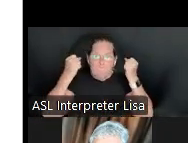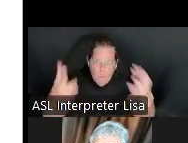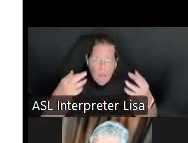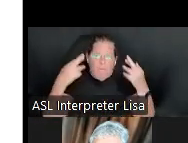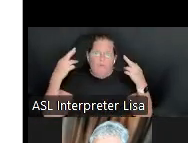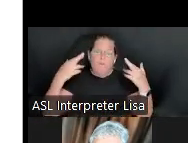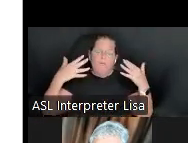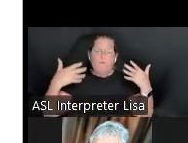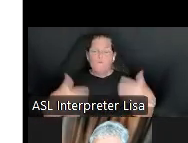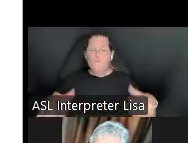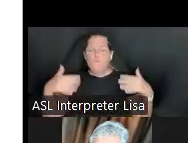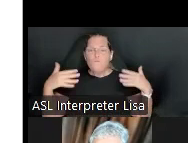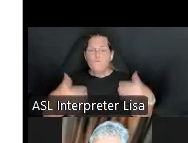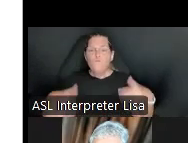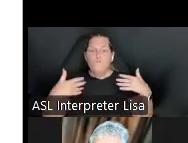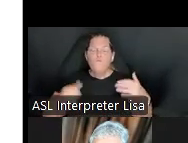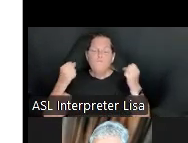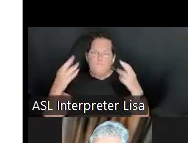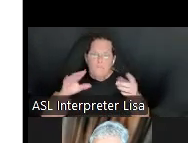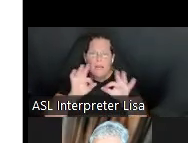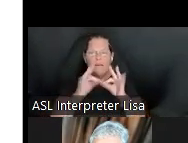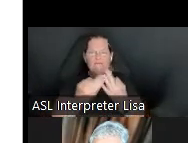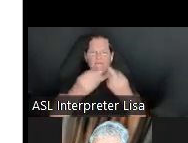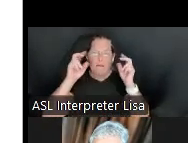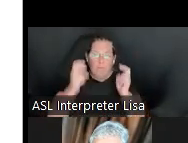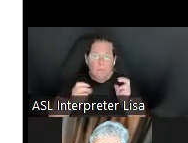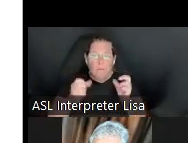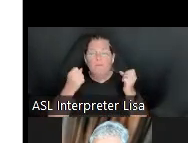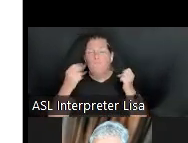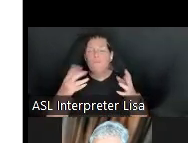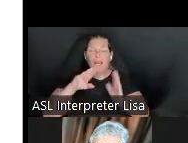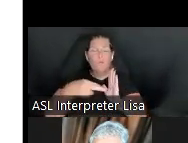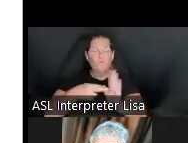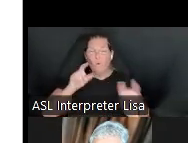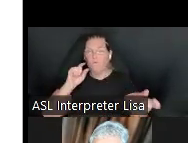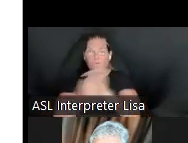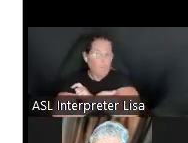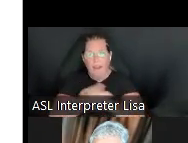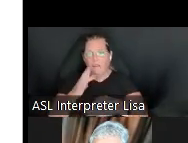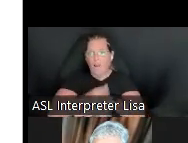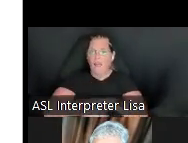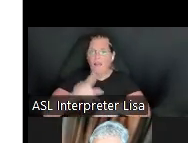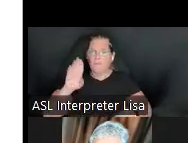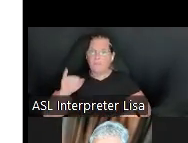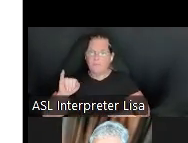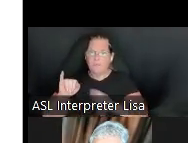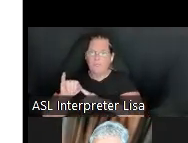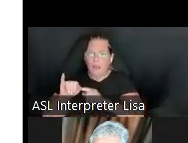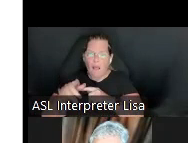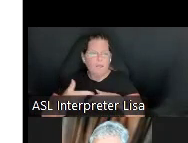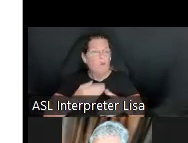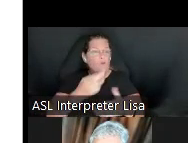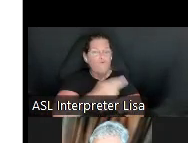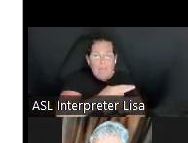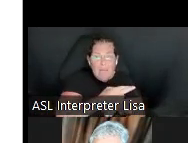there are so many family issues and family roles that change once the person comes out of a rehab